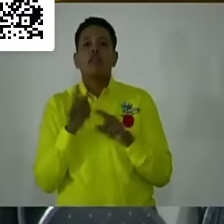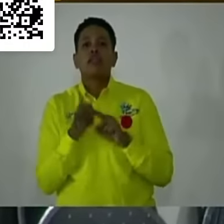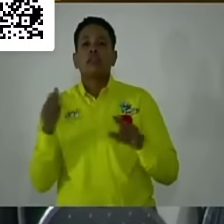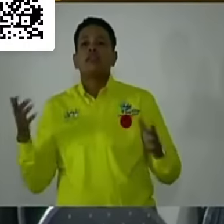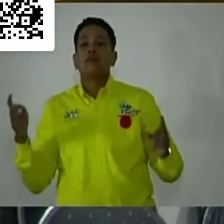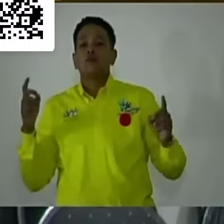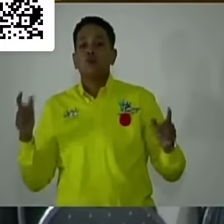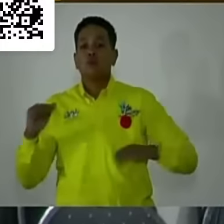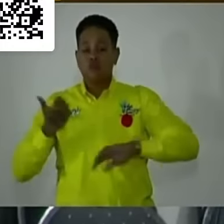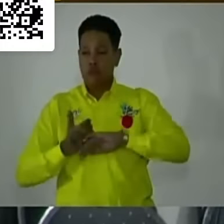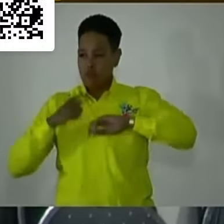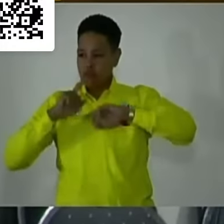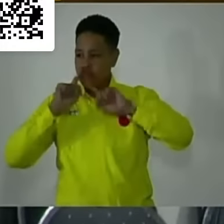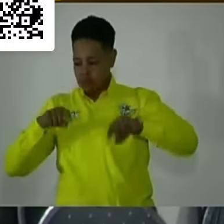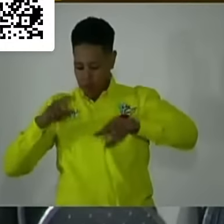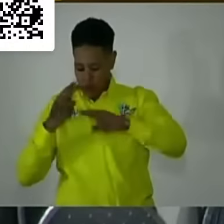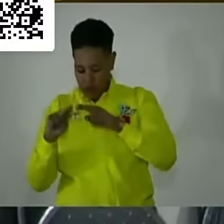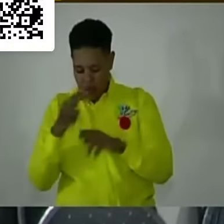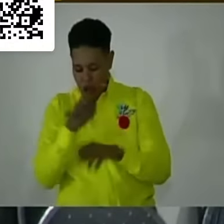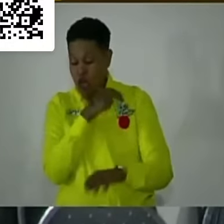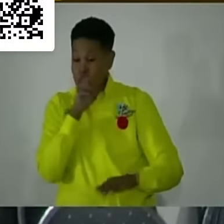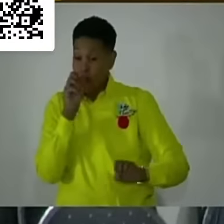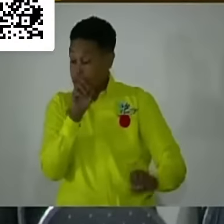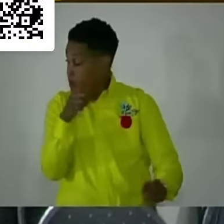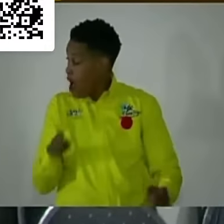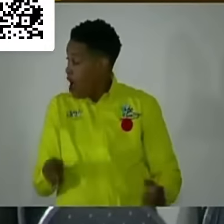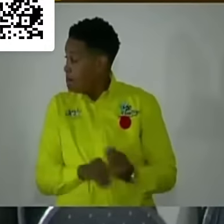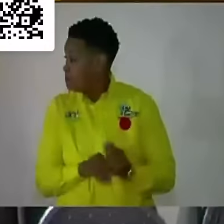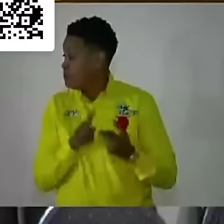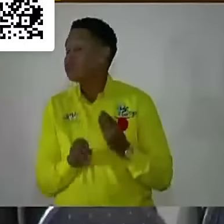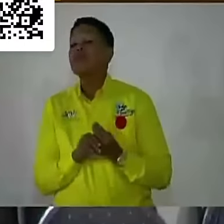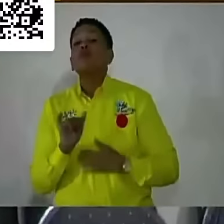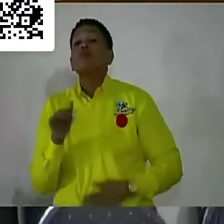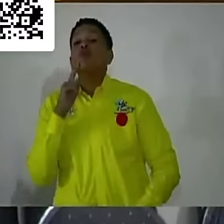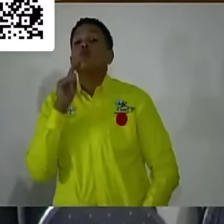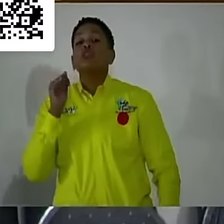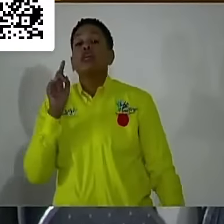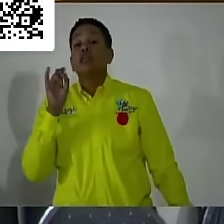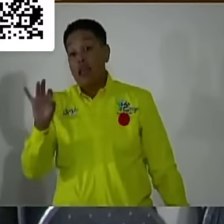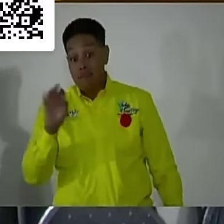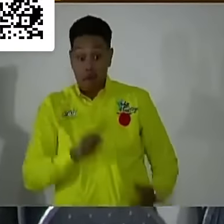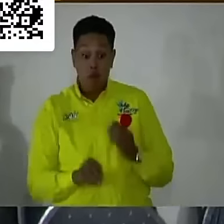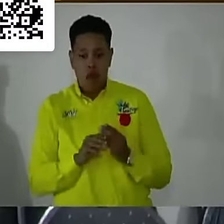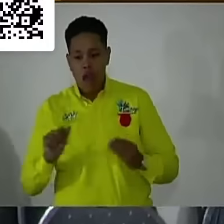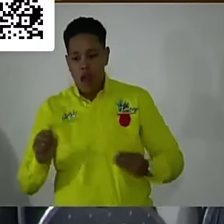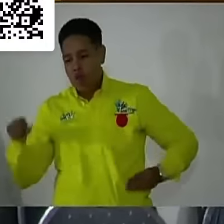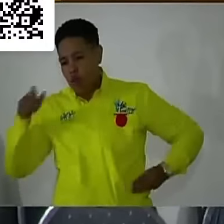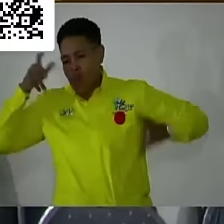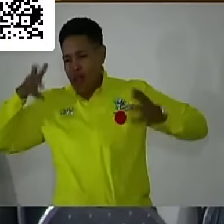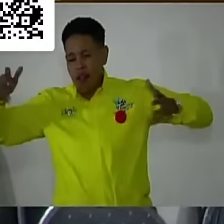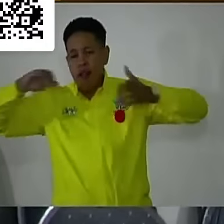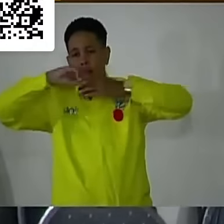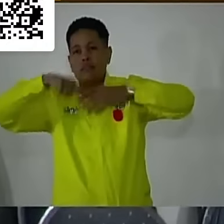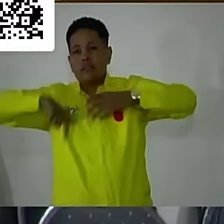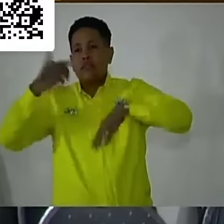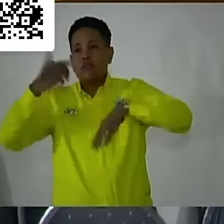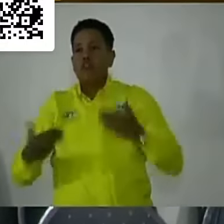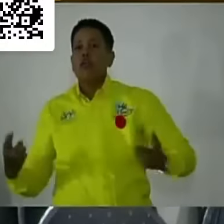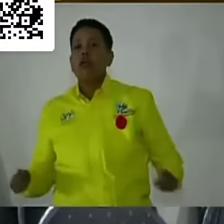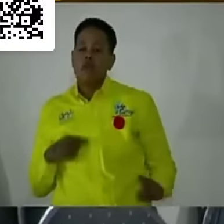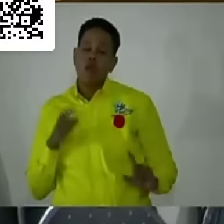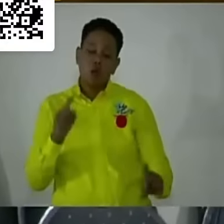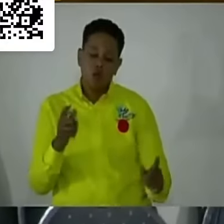quick the deployment of that facility, and also the JDF and others who have been part of this process. I went